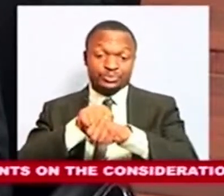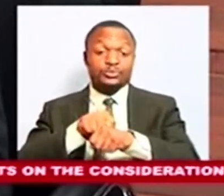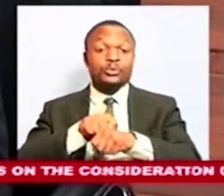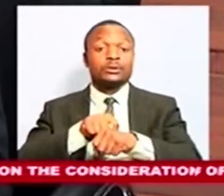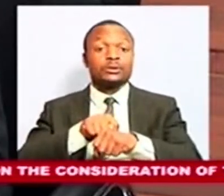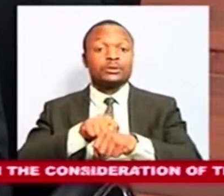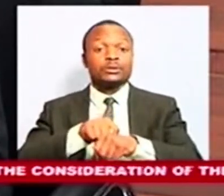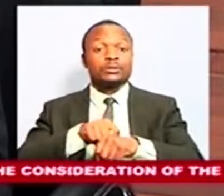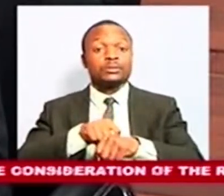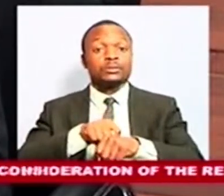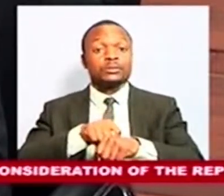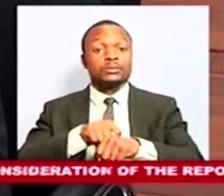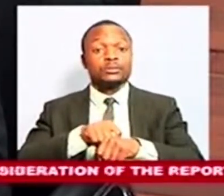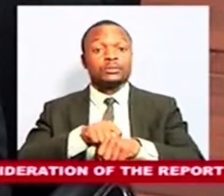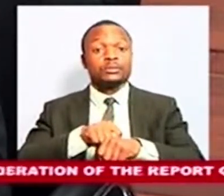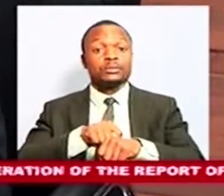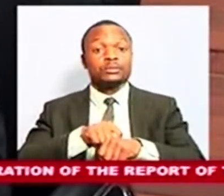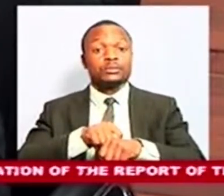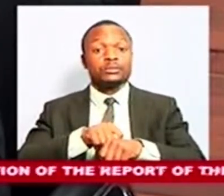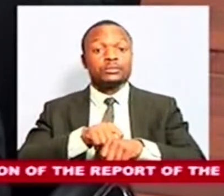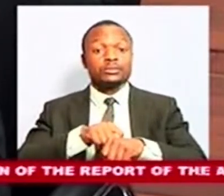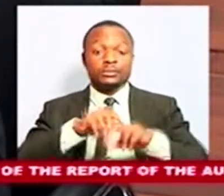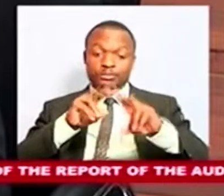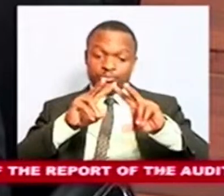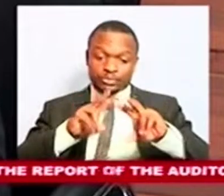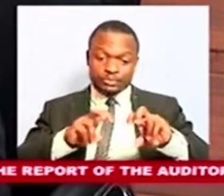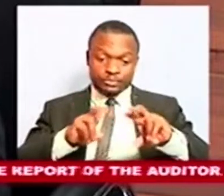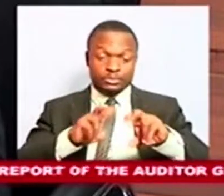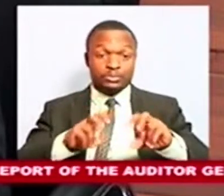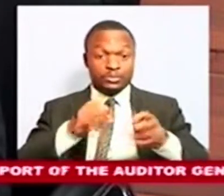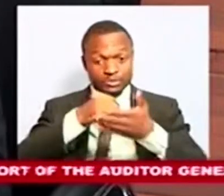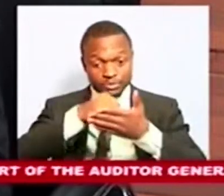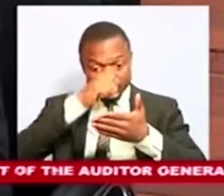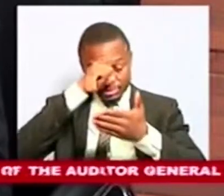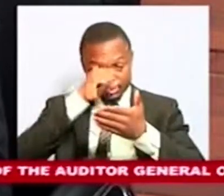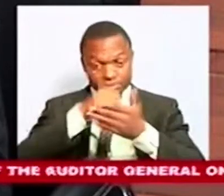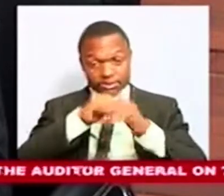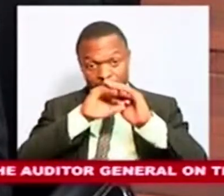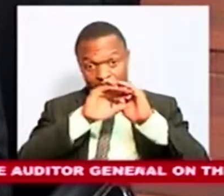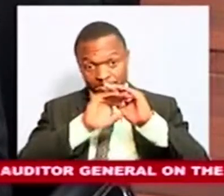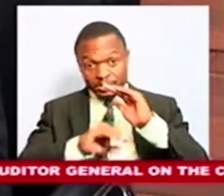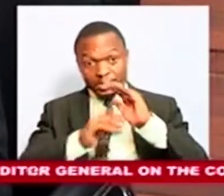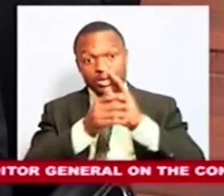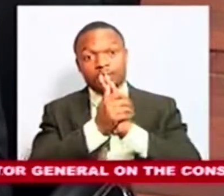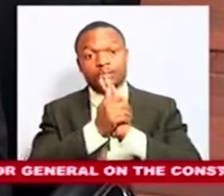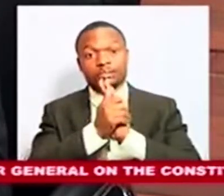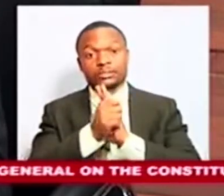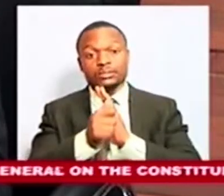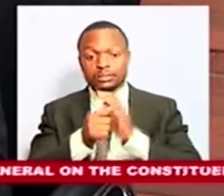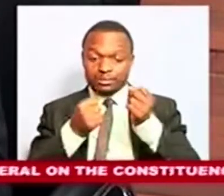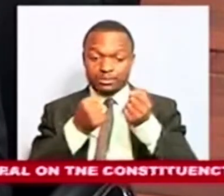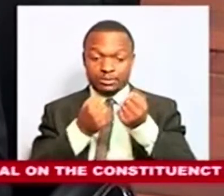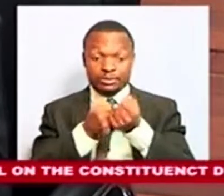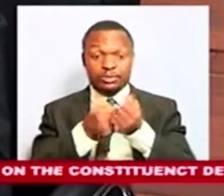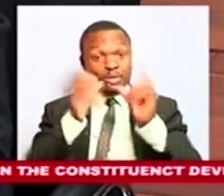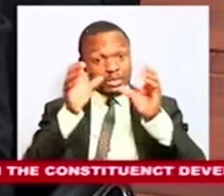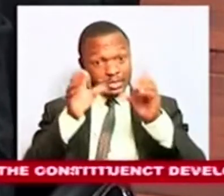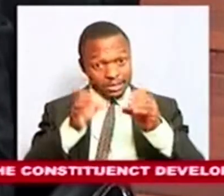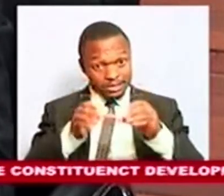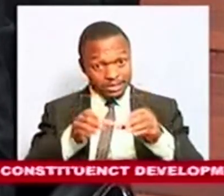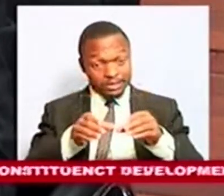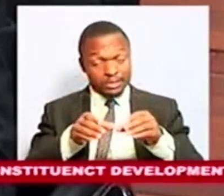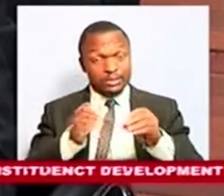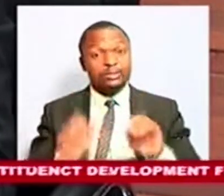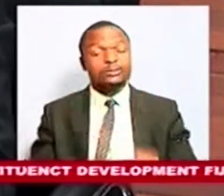verification of a student under skills bursary. The council made